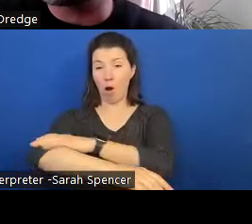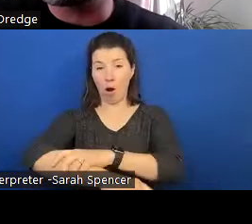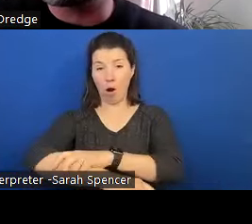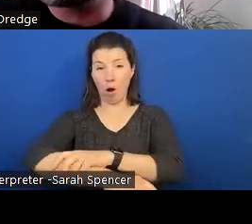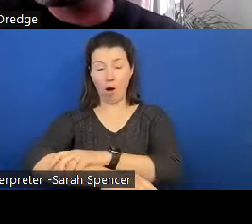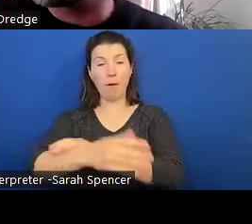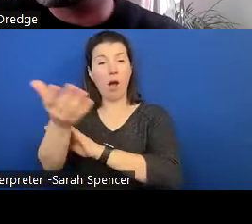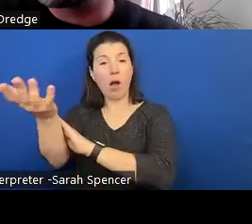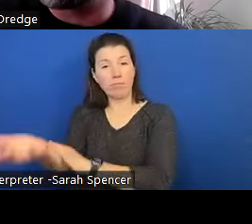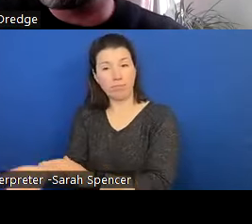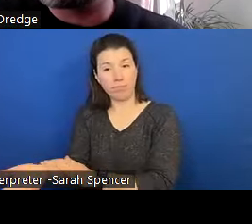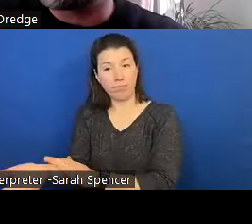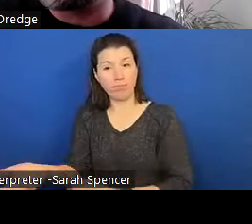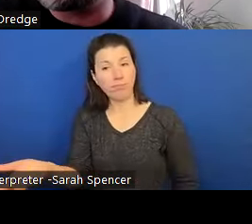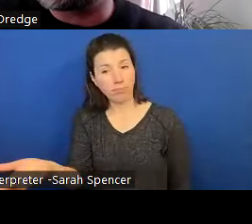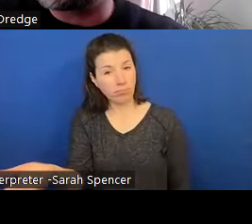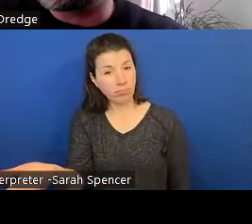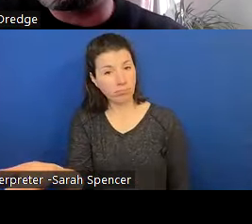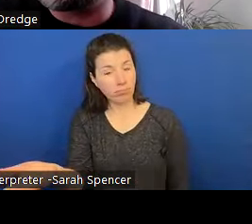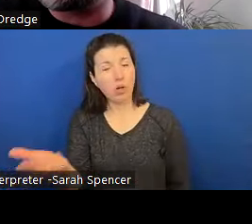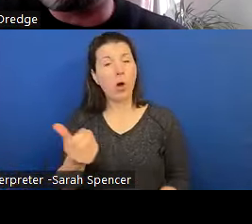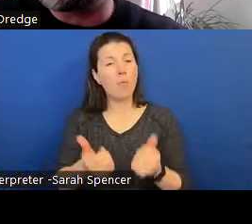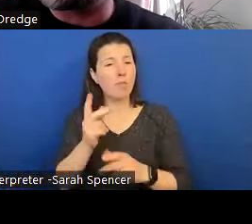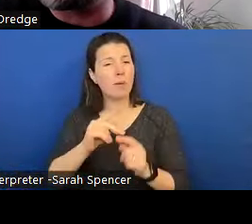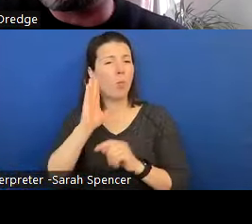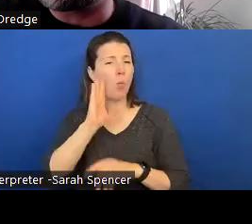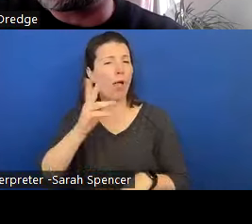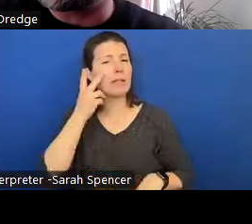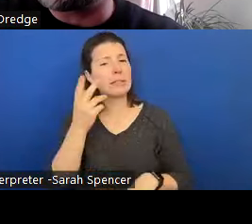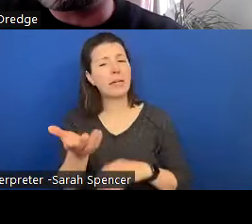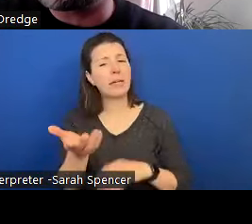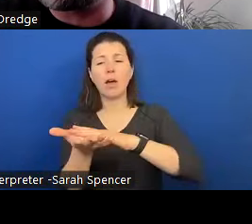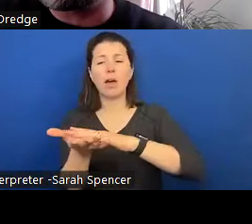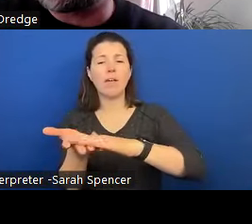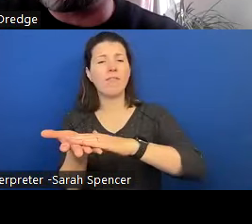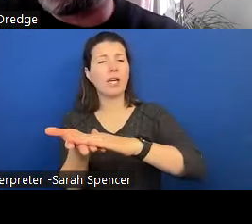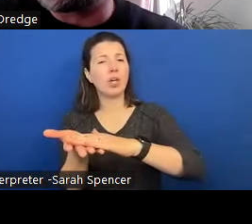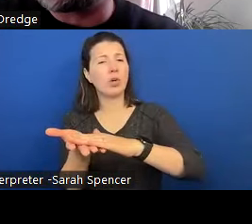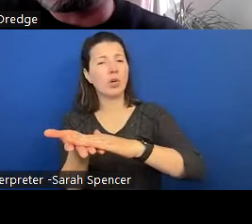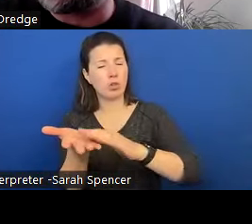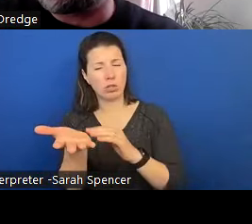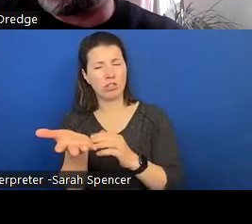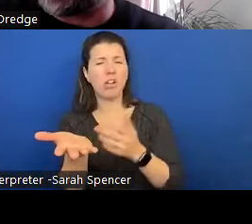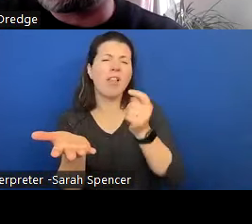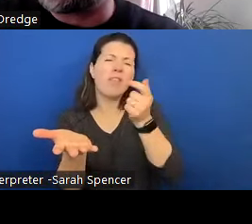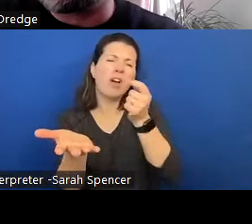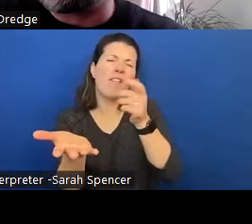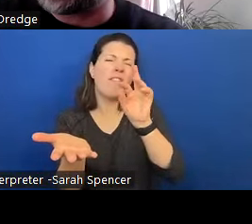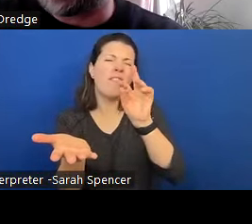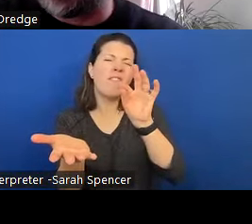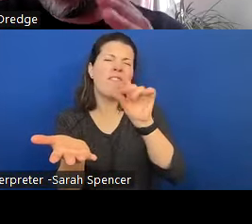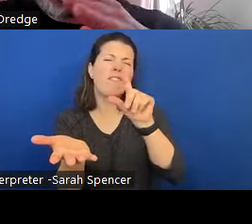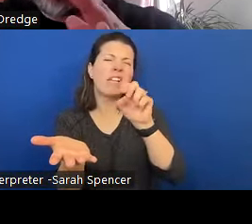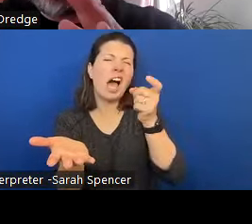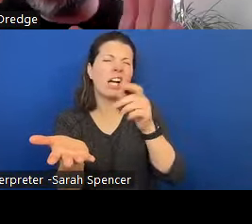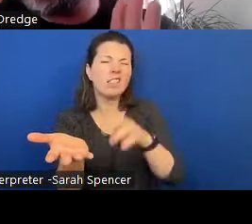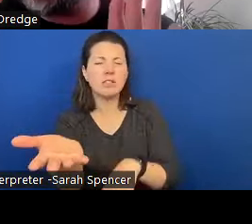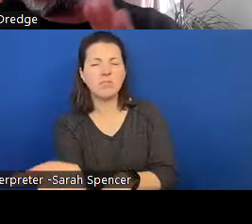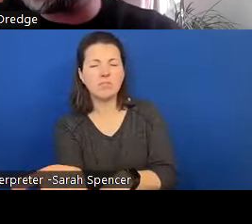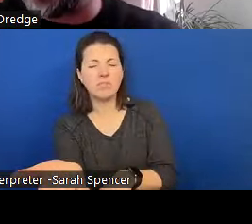up, for most people, you're going to see your fingers are a little bit flexed, so bent, and the wrist is a little